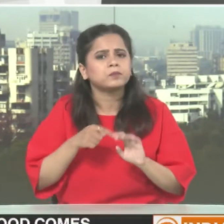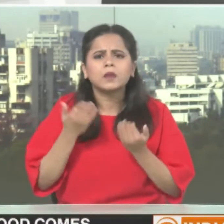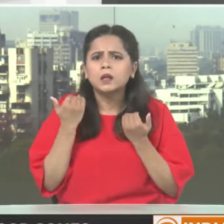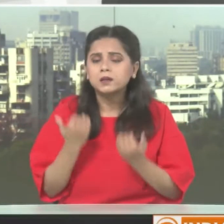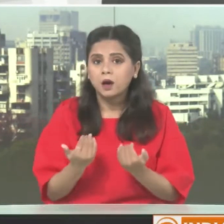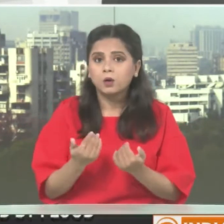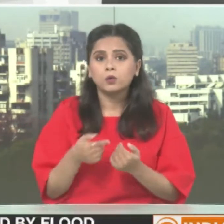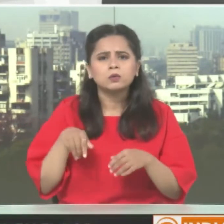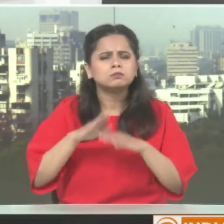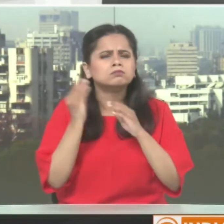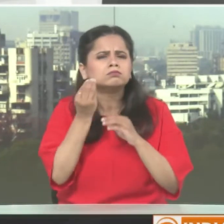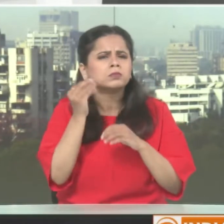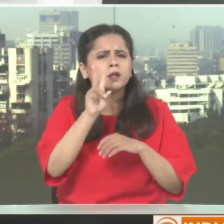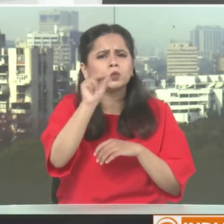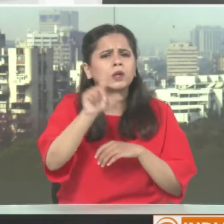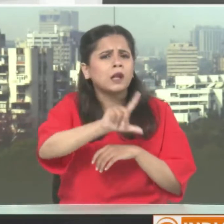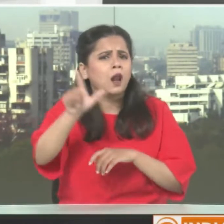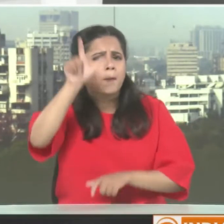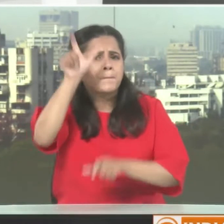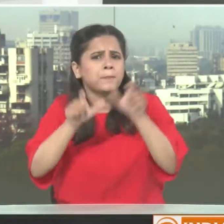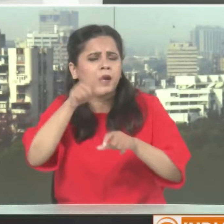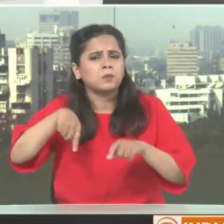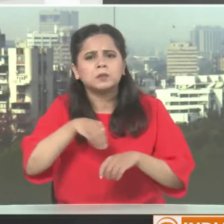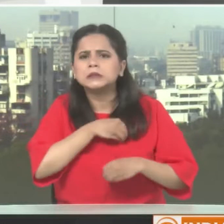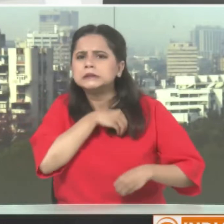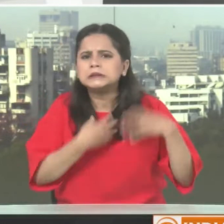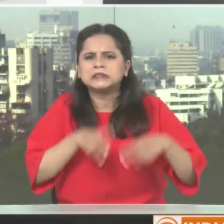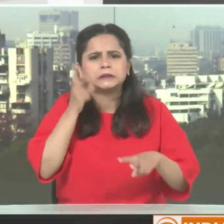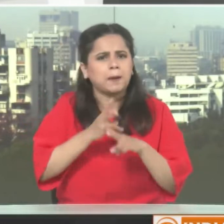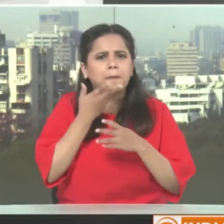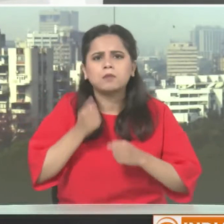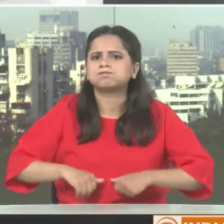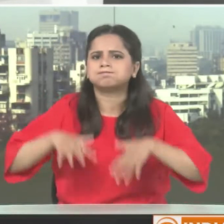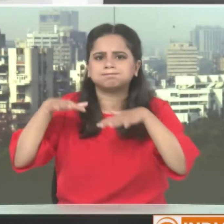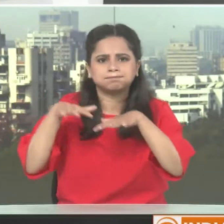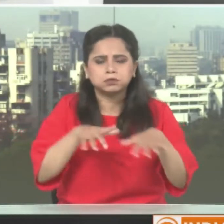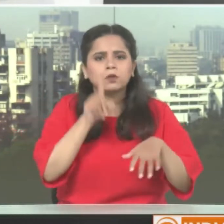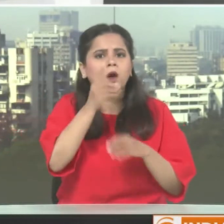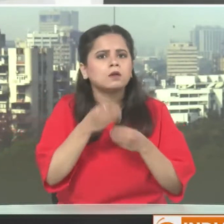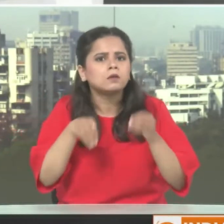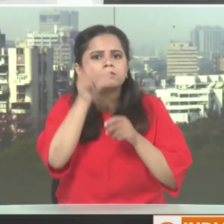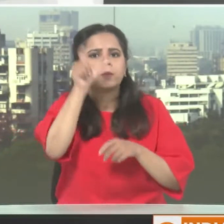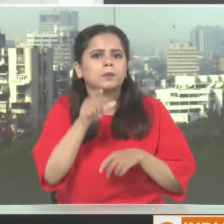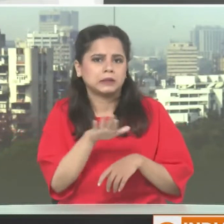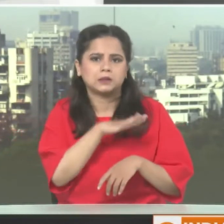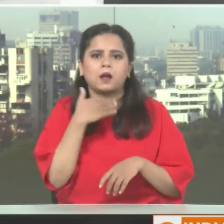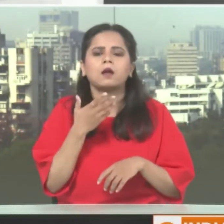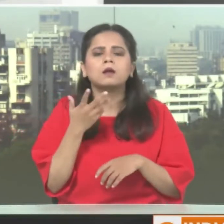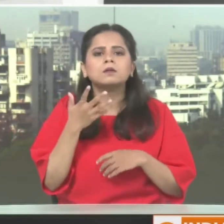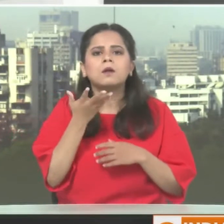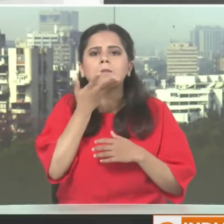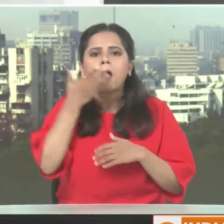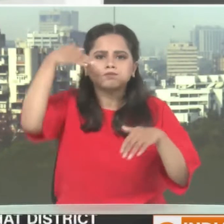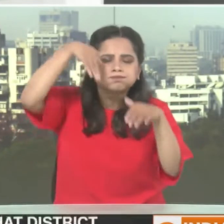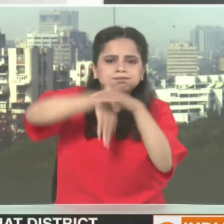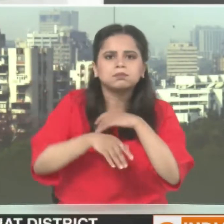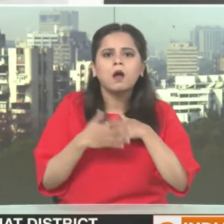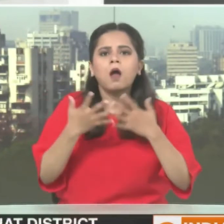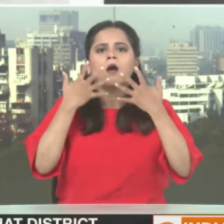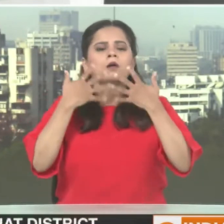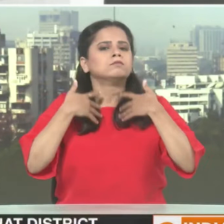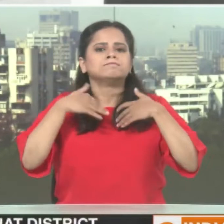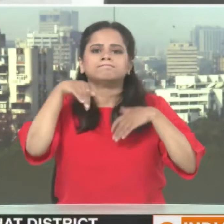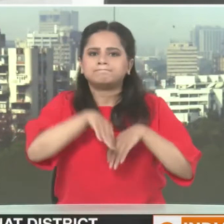present, nearly 20 lakh people are still affected by the floods, while one more death due to drowning was reported in